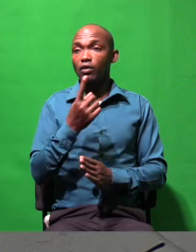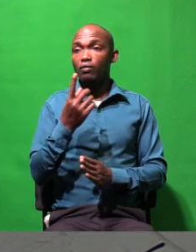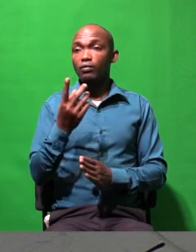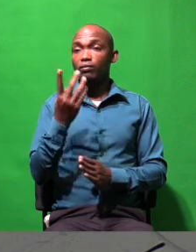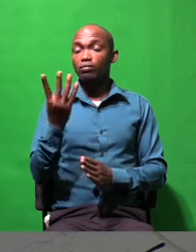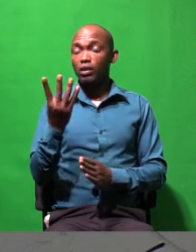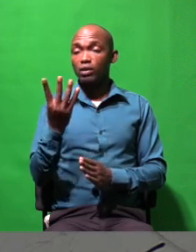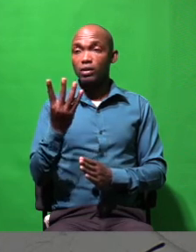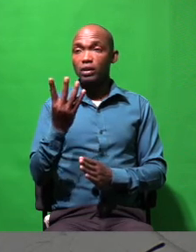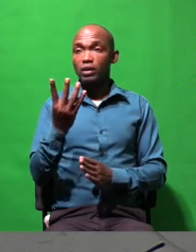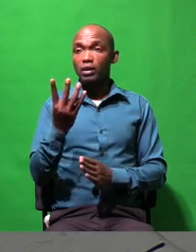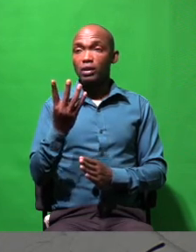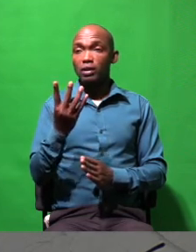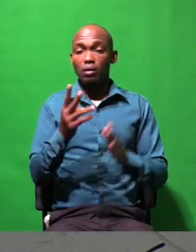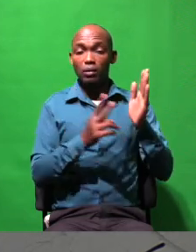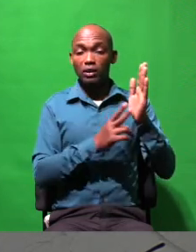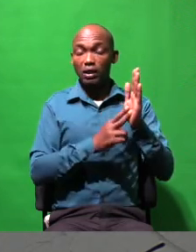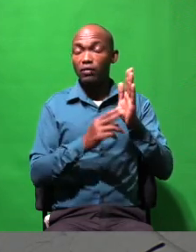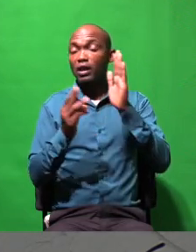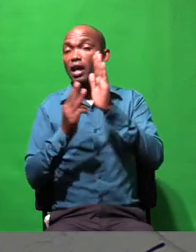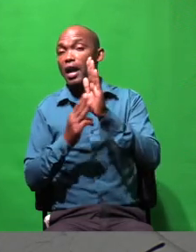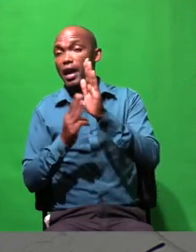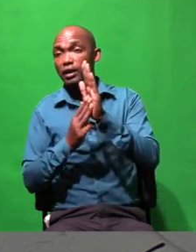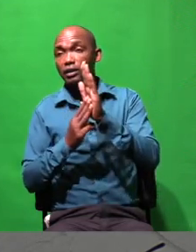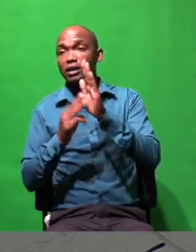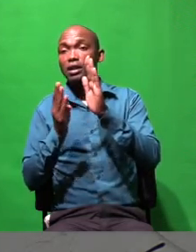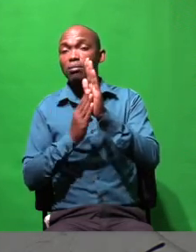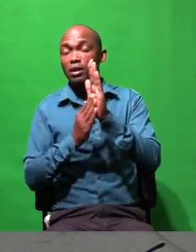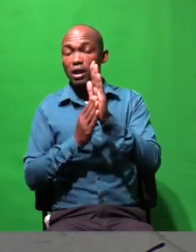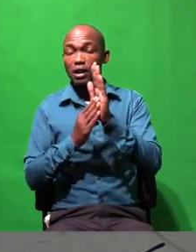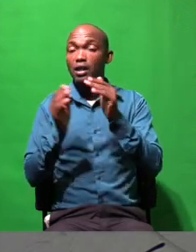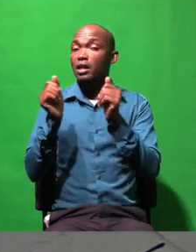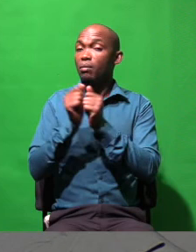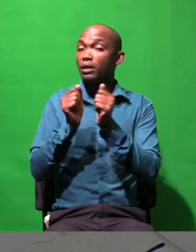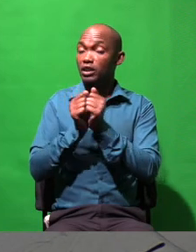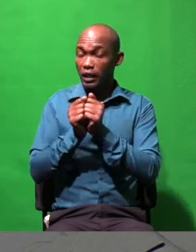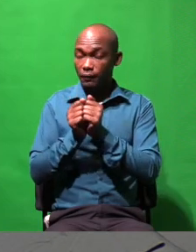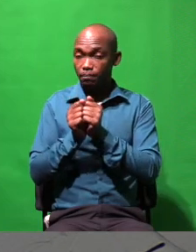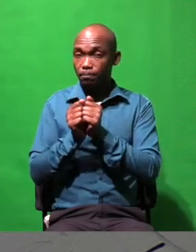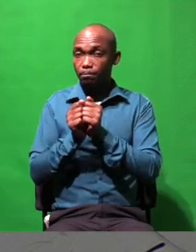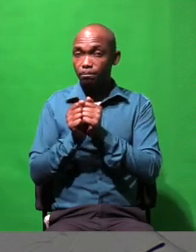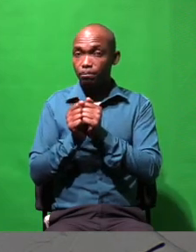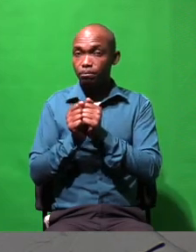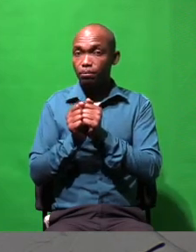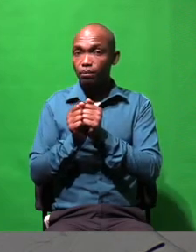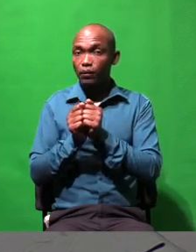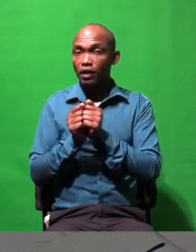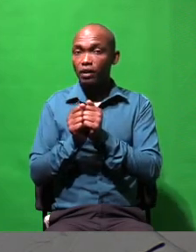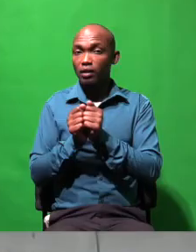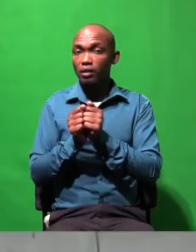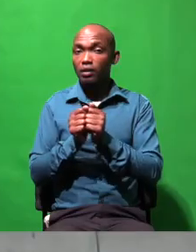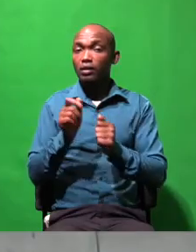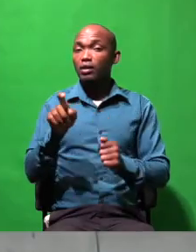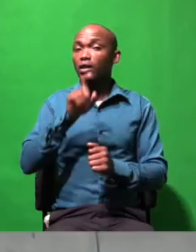3, 4. Number 7, number 8, number 9, and number 10. So the questions